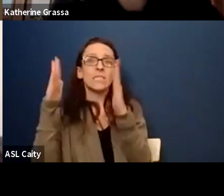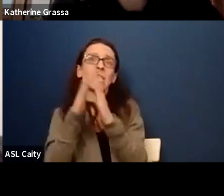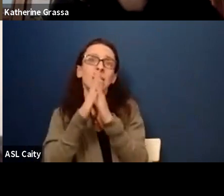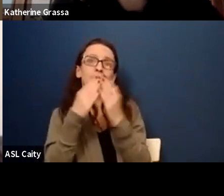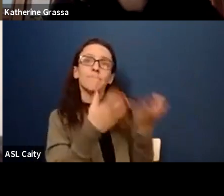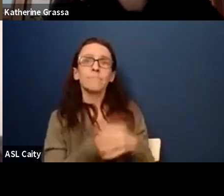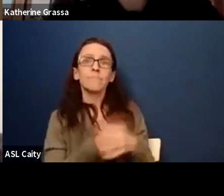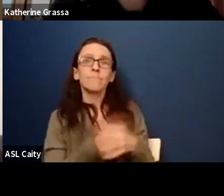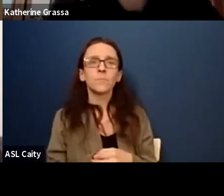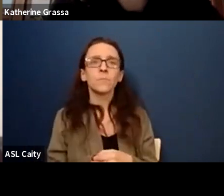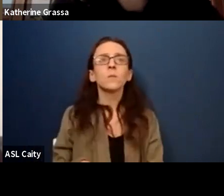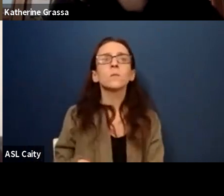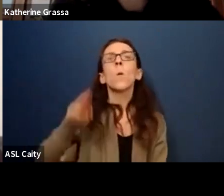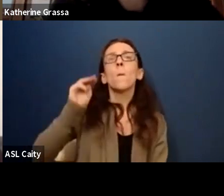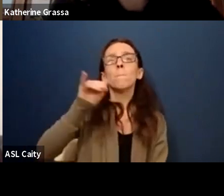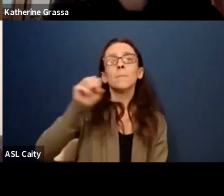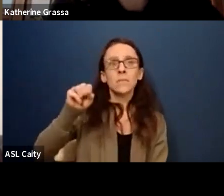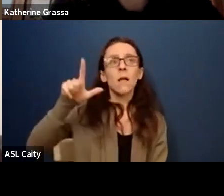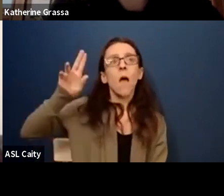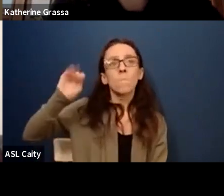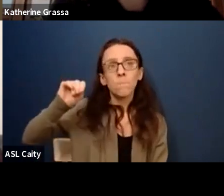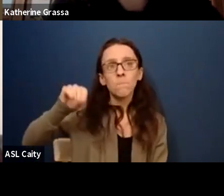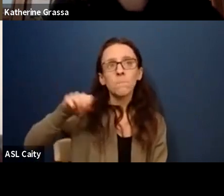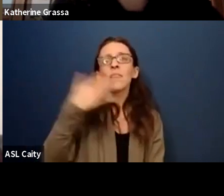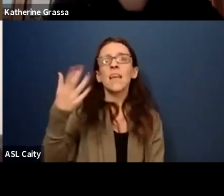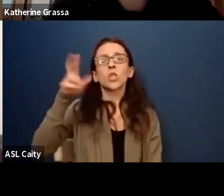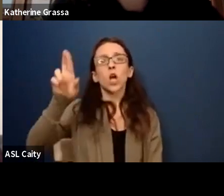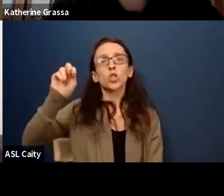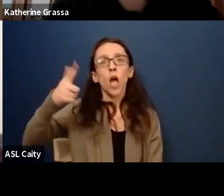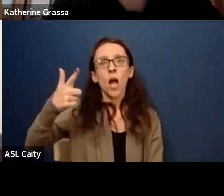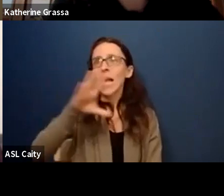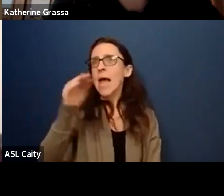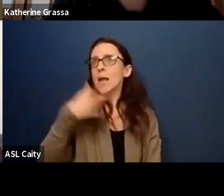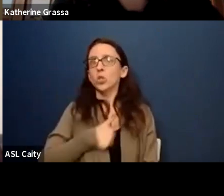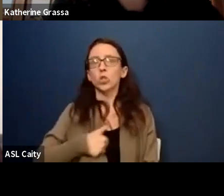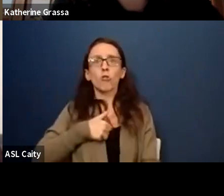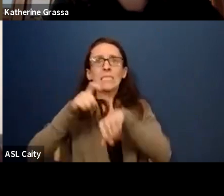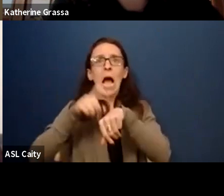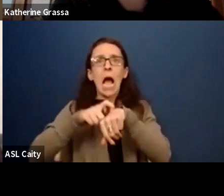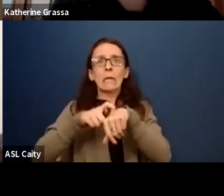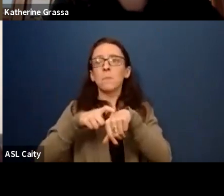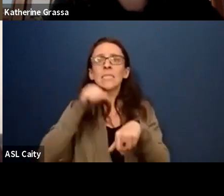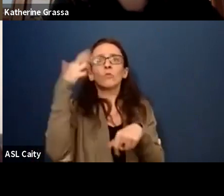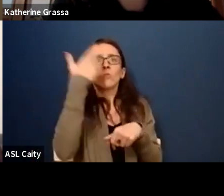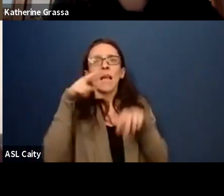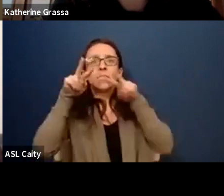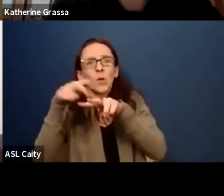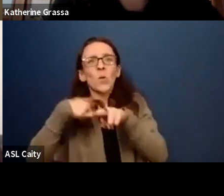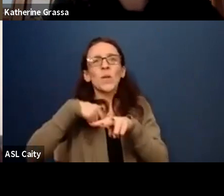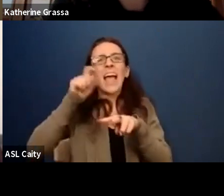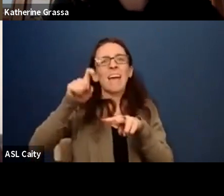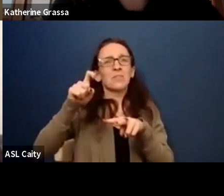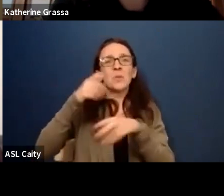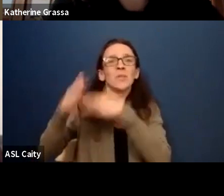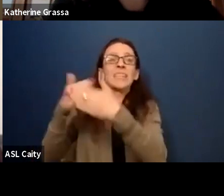Dr. Tell. And then I'm sorry, I lost track of time. We will need to start. This is such